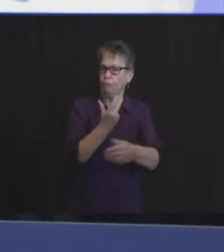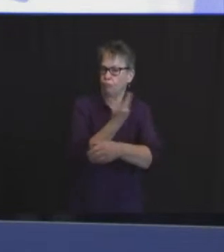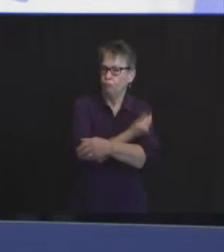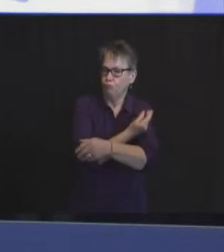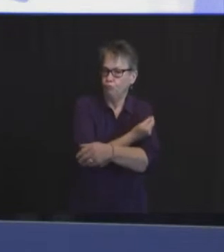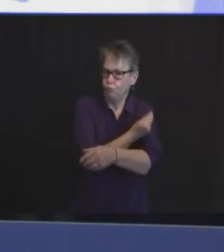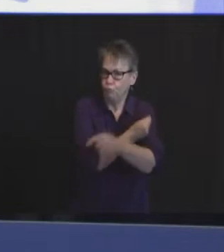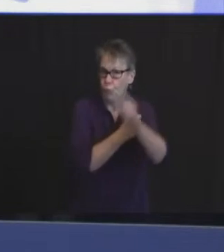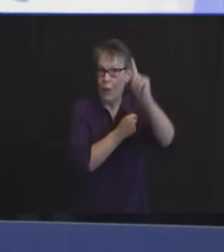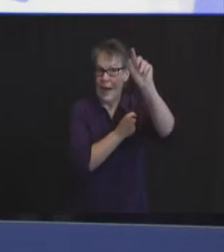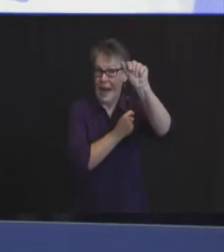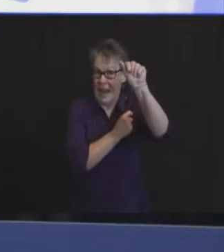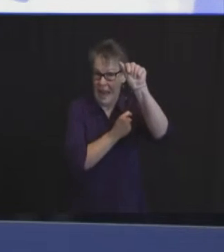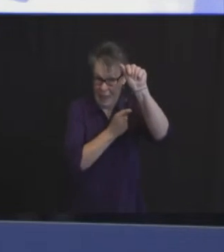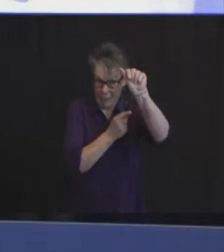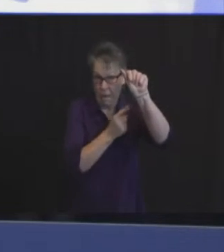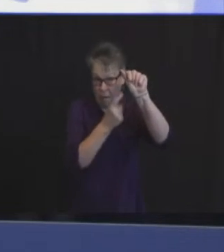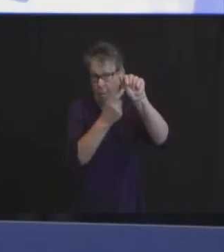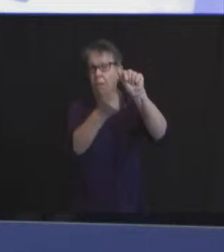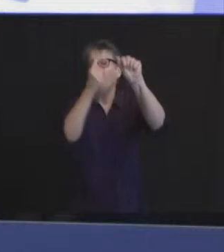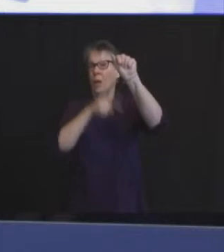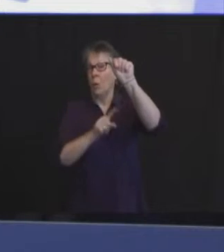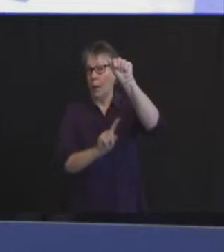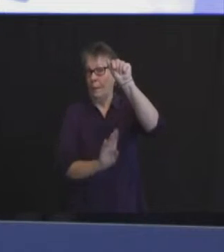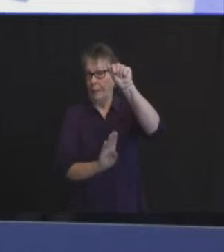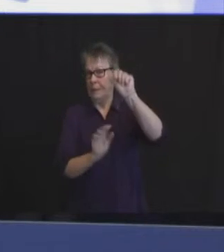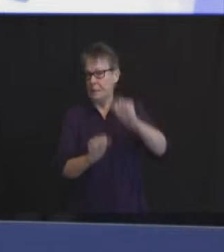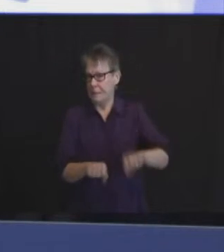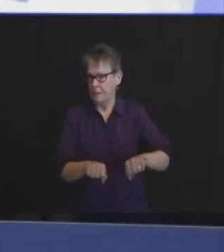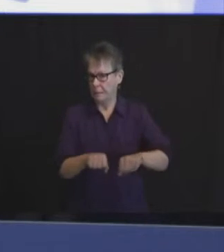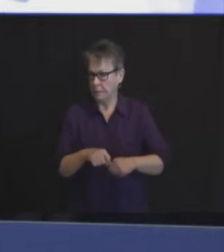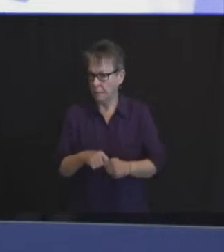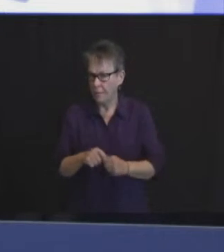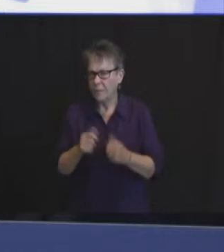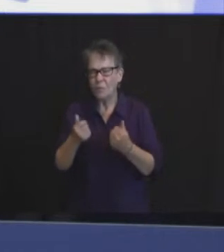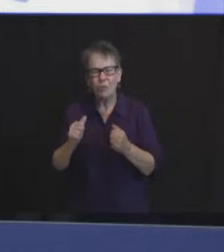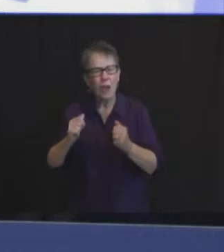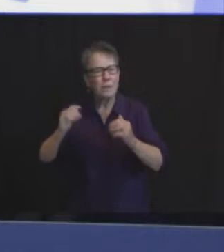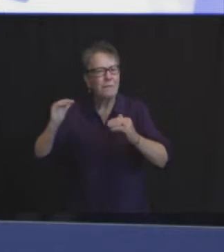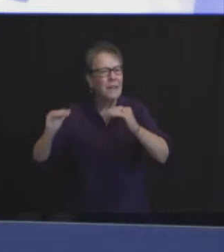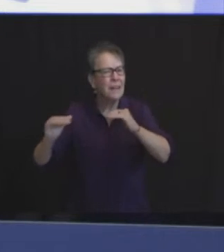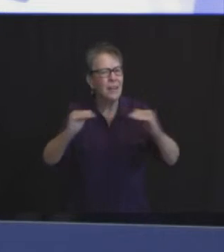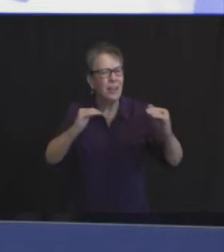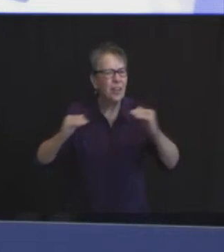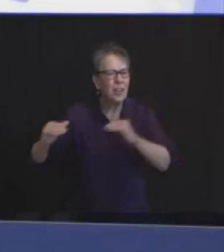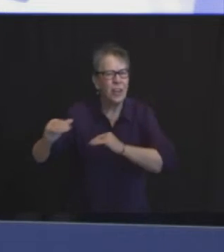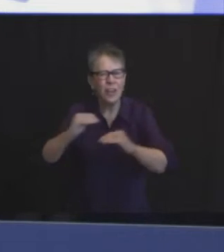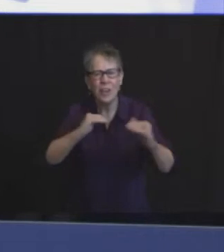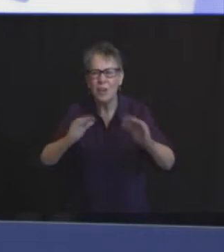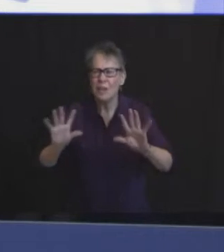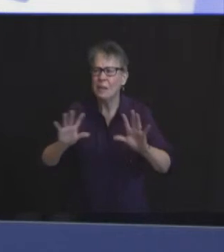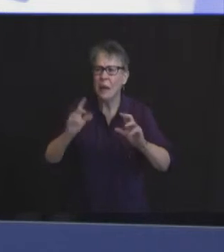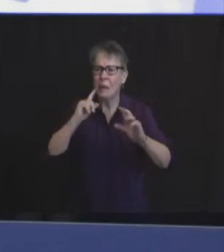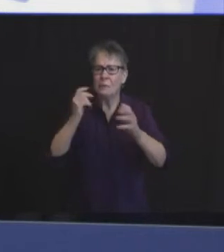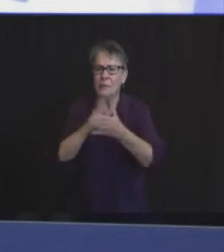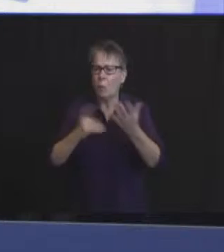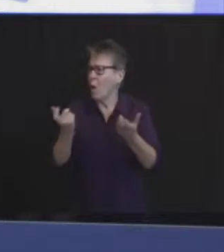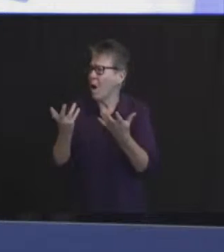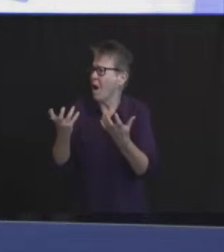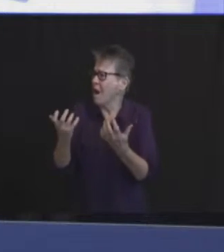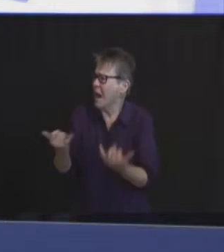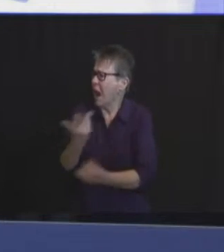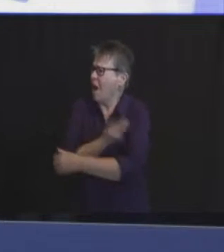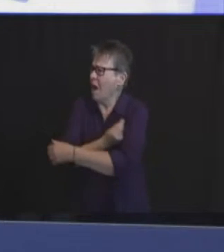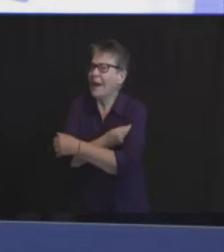We know everyone is anxious, but we're asking for your patience as we await a